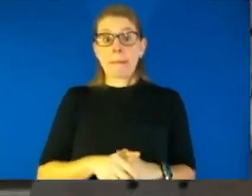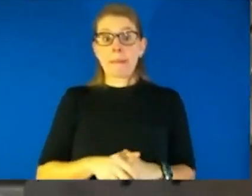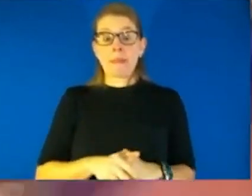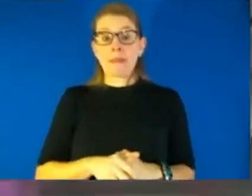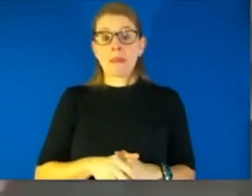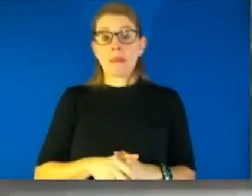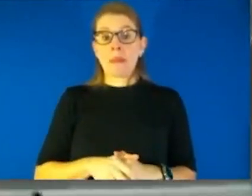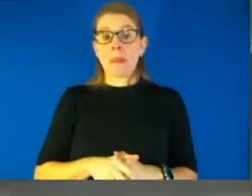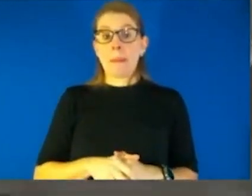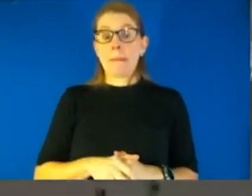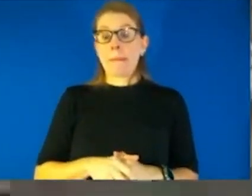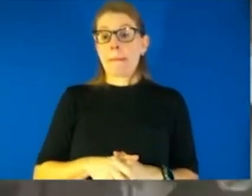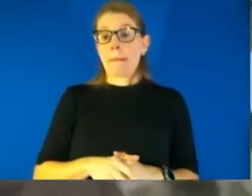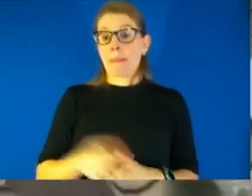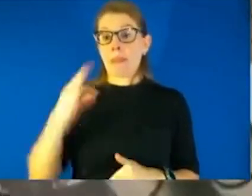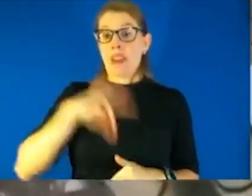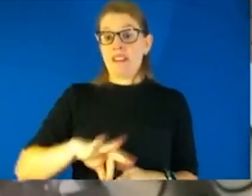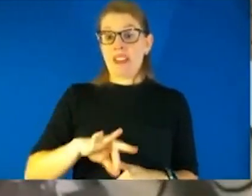create?